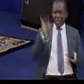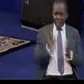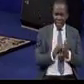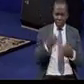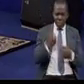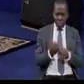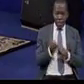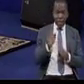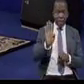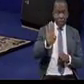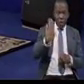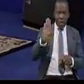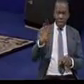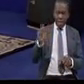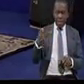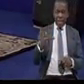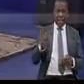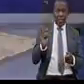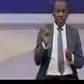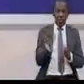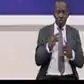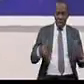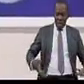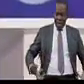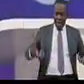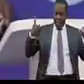light. All those,